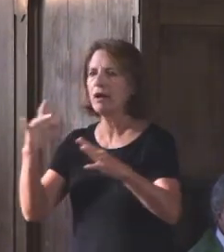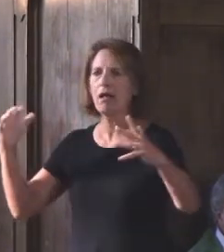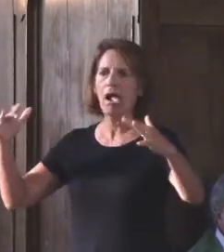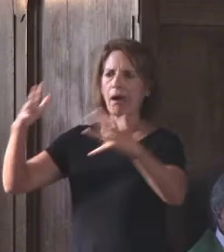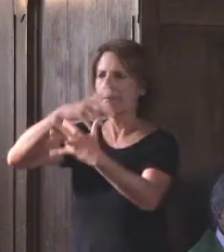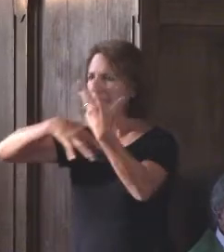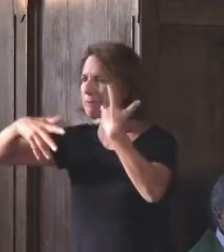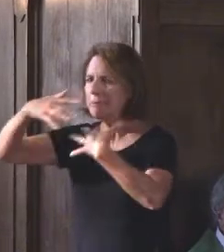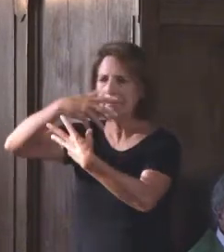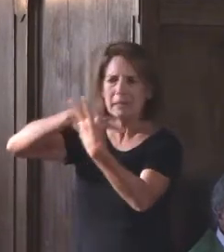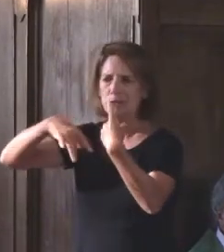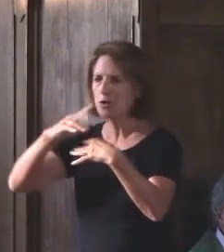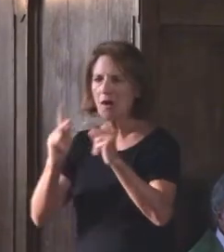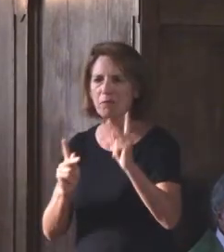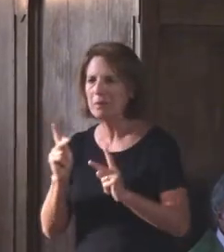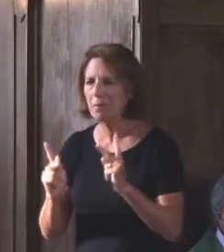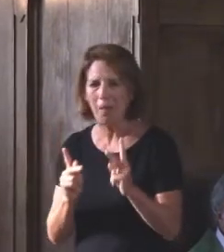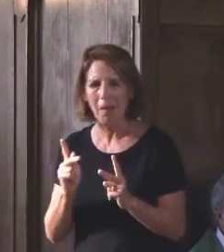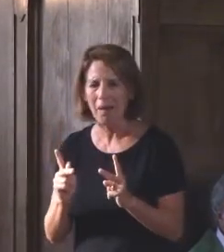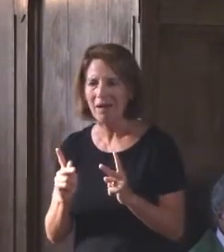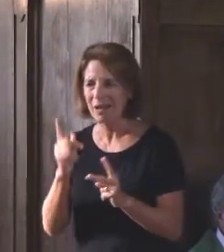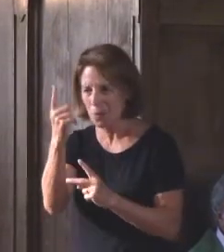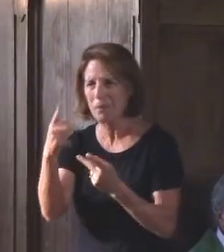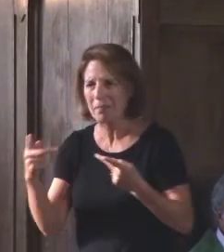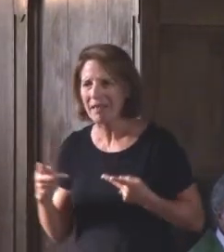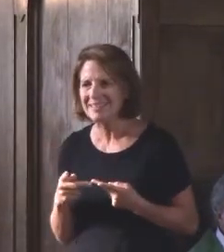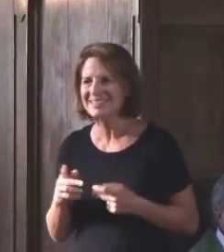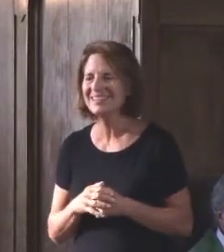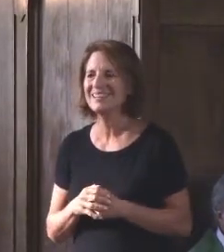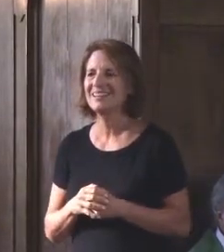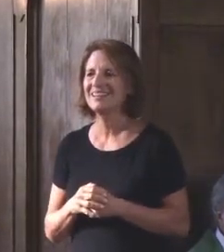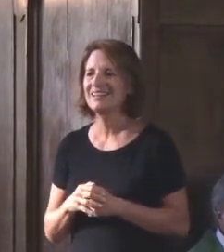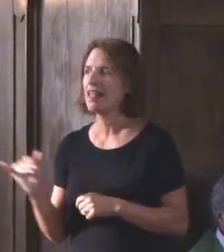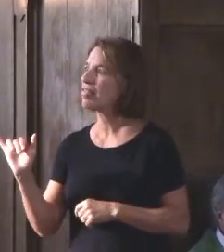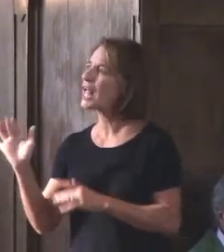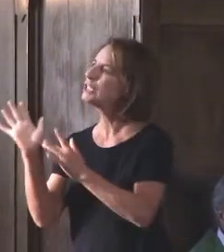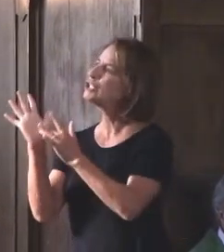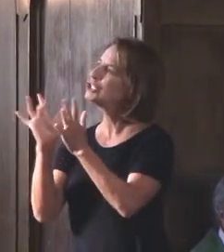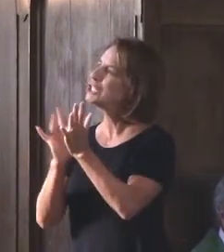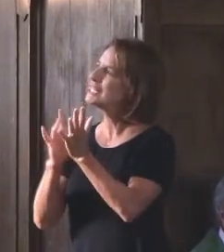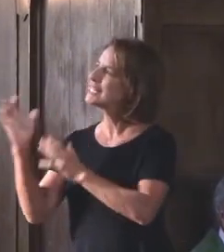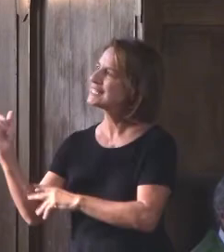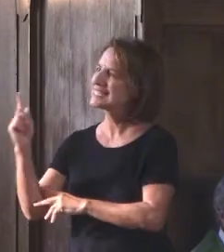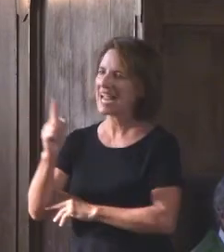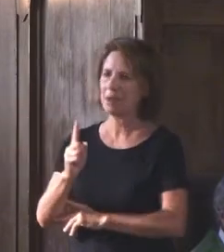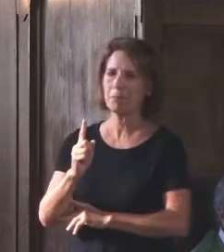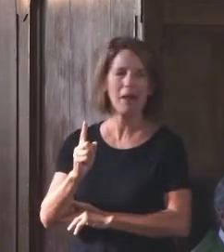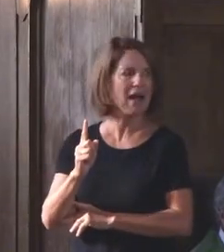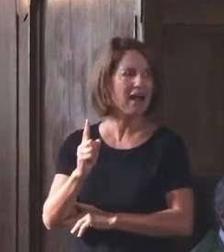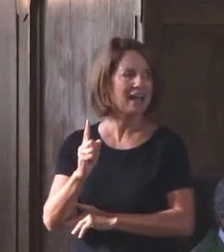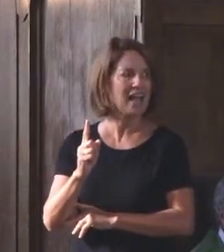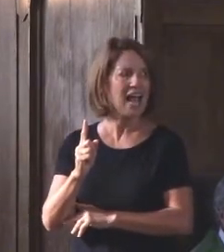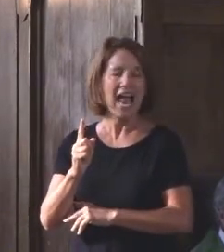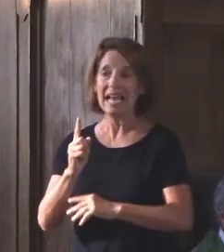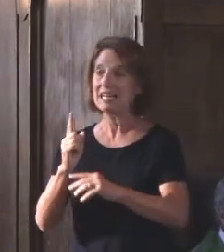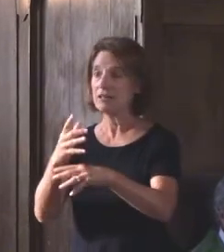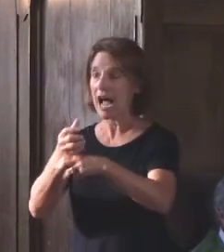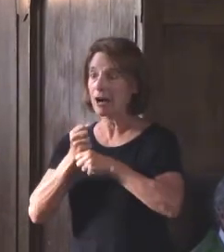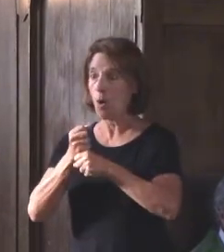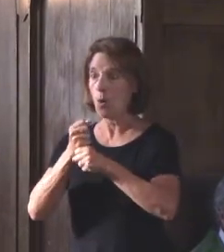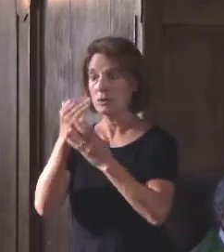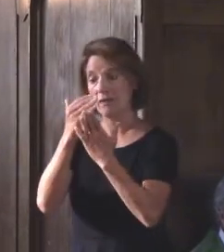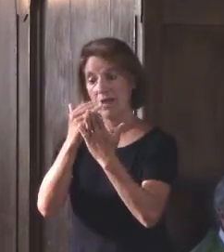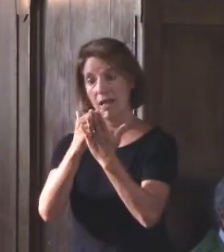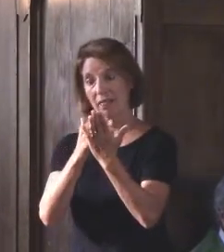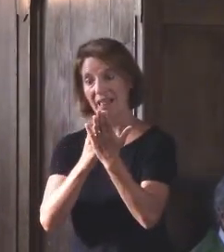people all in one place? It's like Jesus came by and got a hold of the party planner's list of place